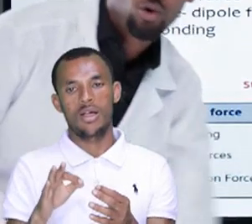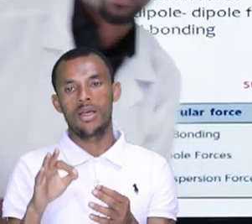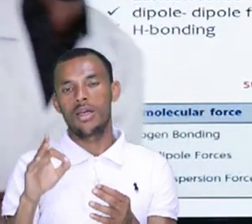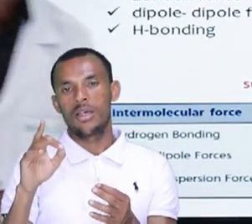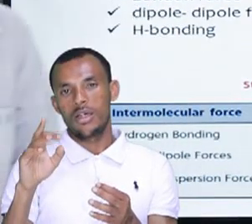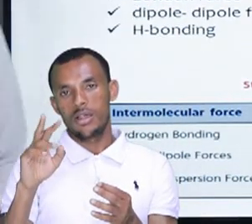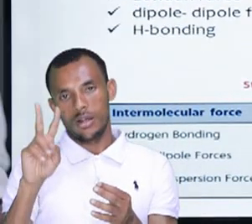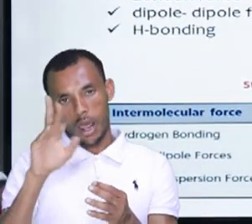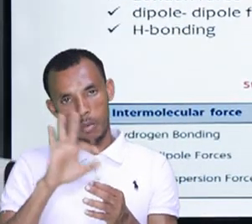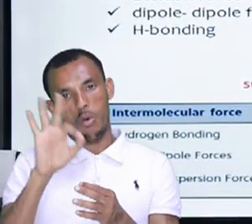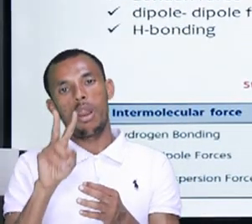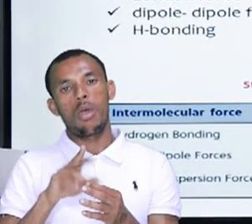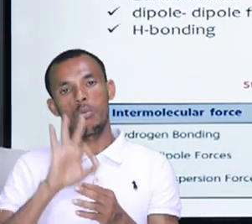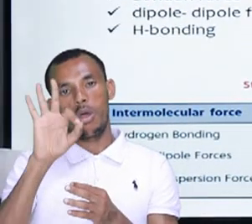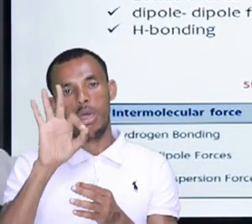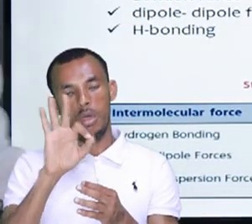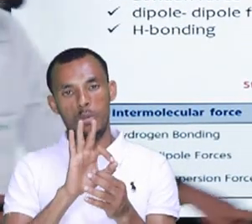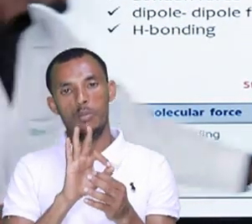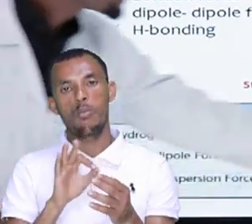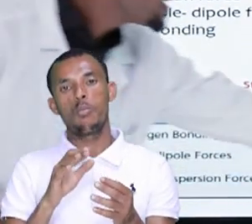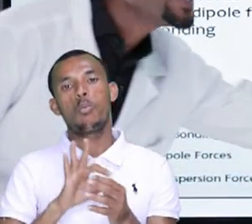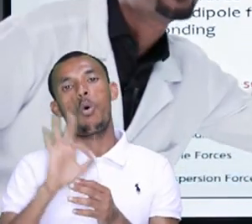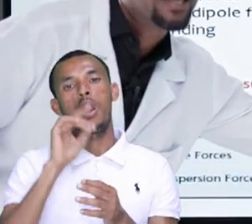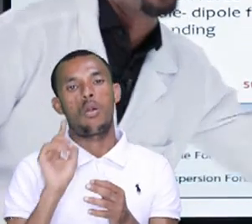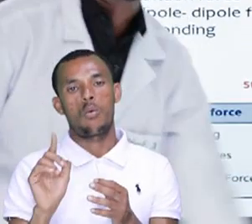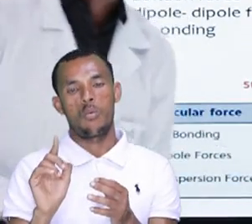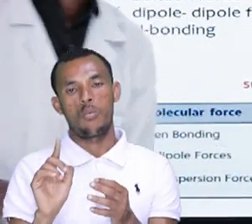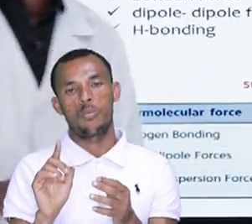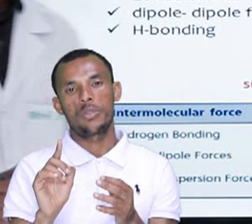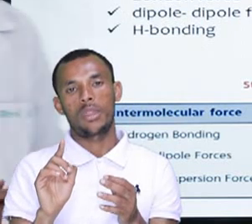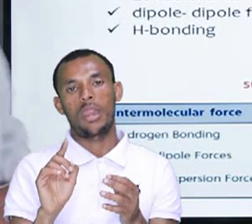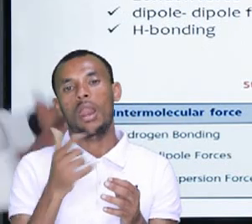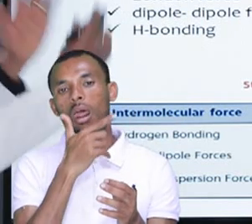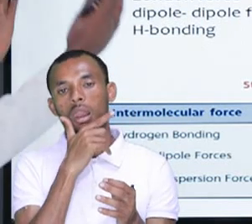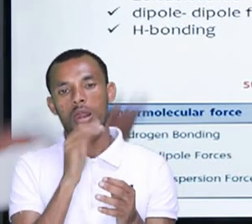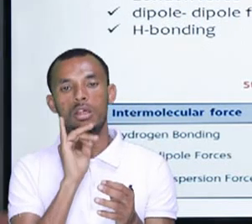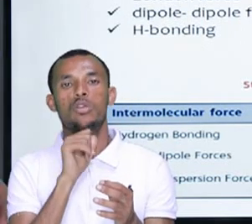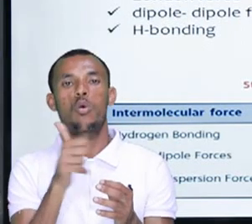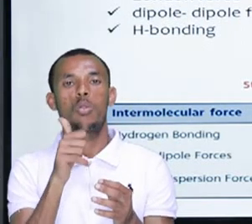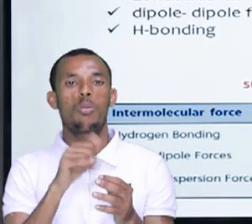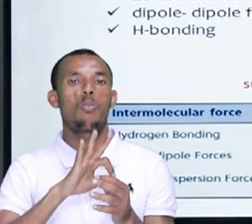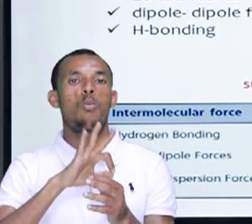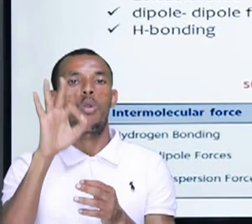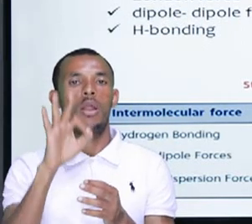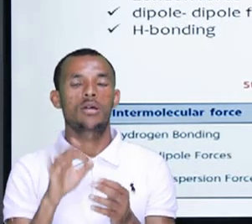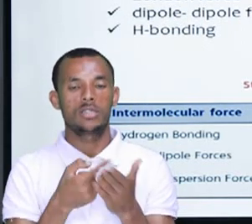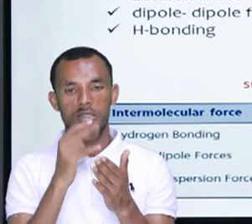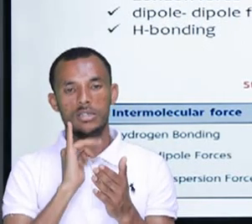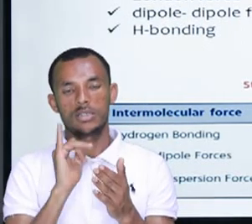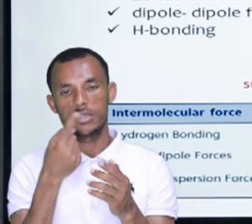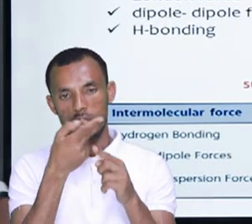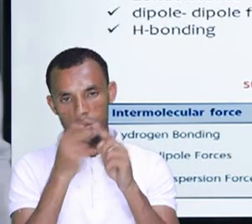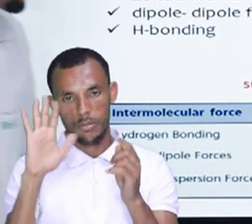Dipole-dipole, again polar. London dispersion force, it is non-polar. This is simply the difference between the